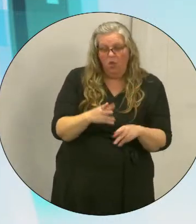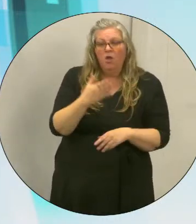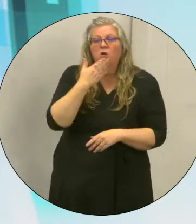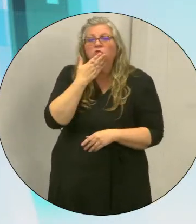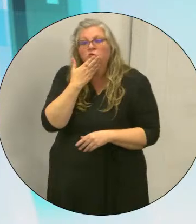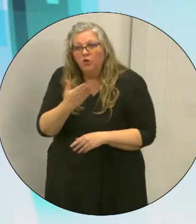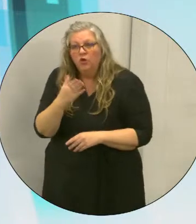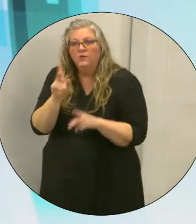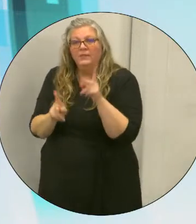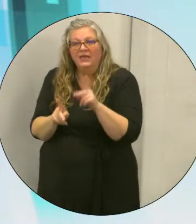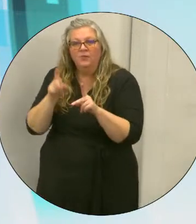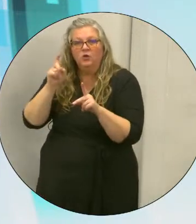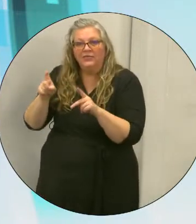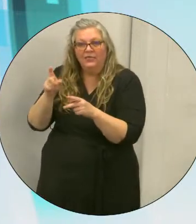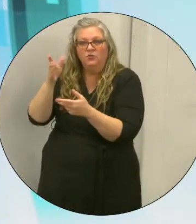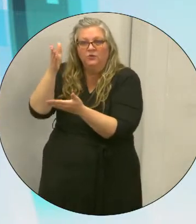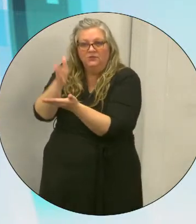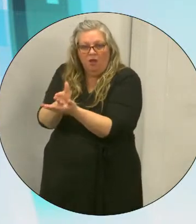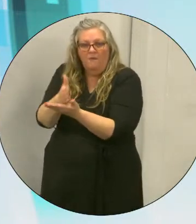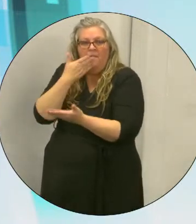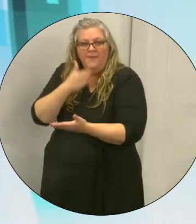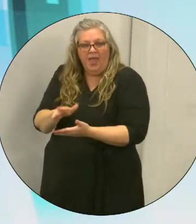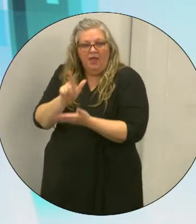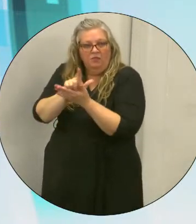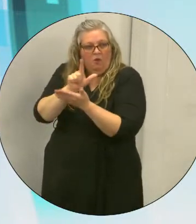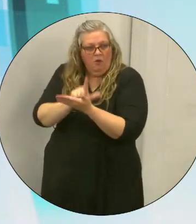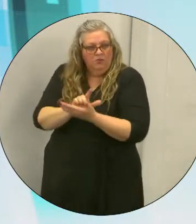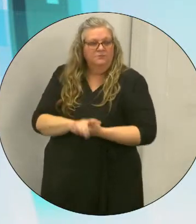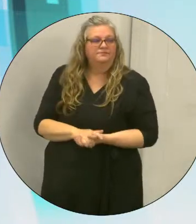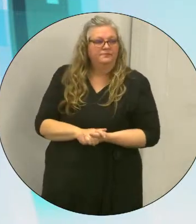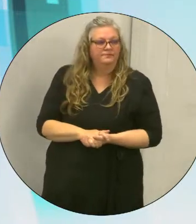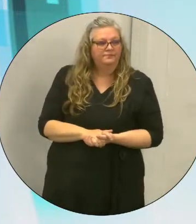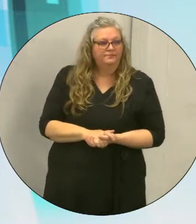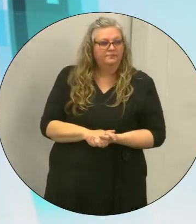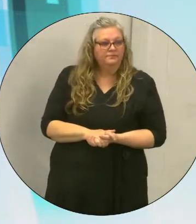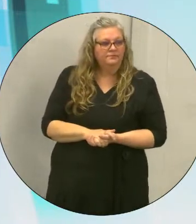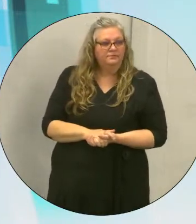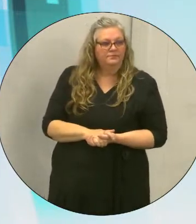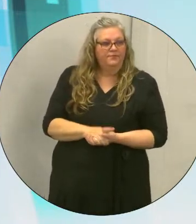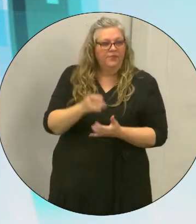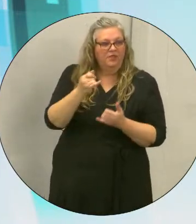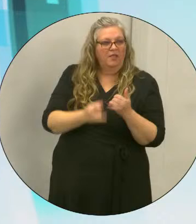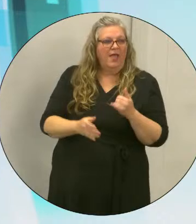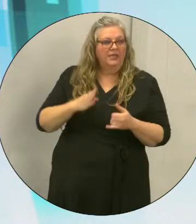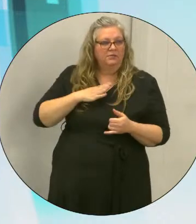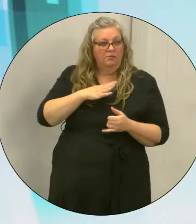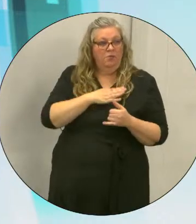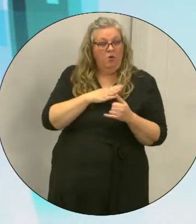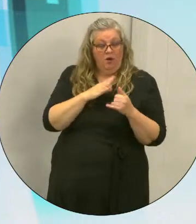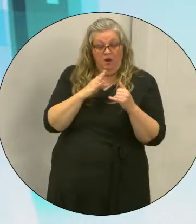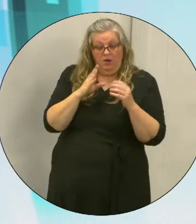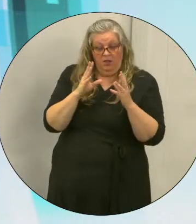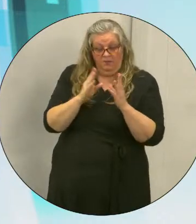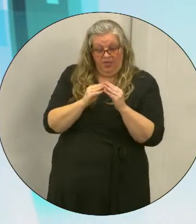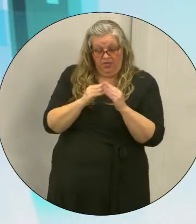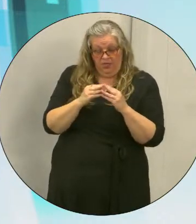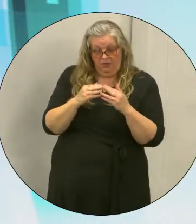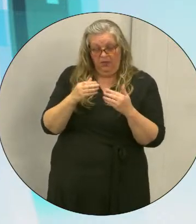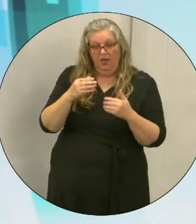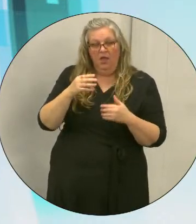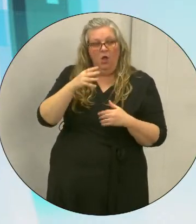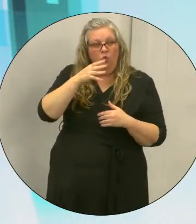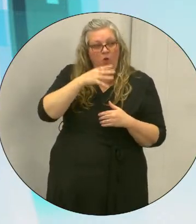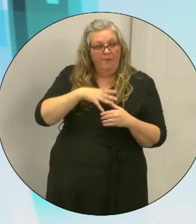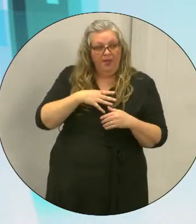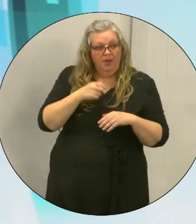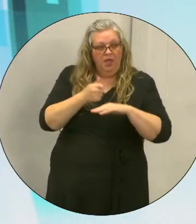people to restrain us from bad laws. At the last board meeting, the last public comment speaker was a young lady who essentially